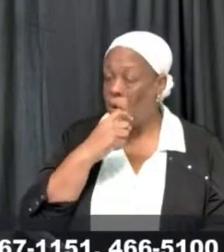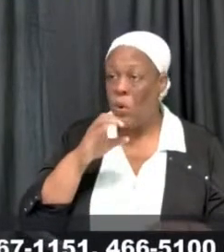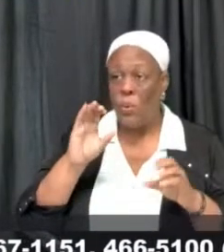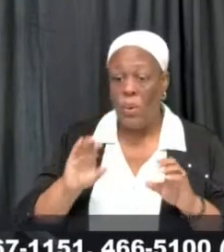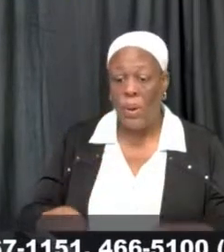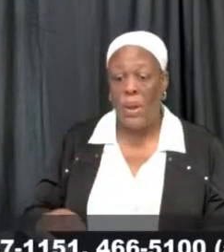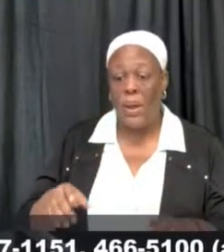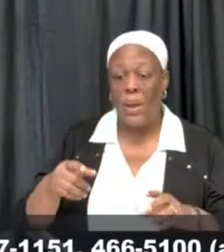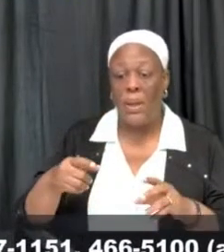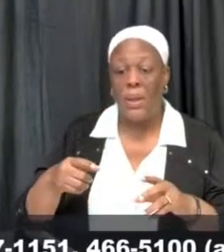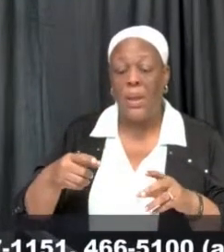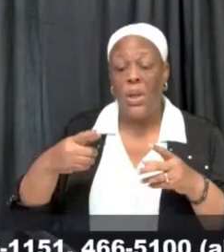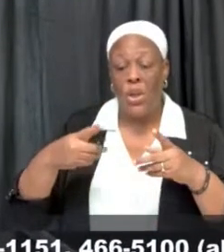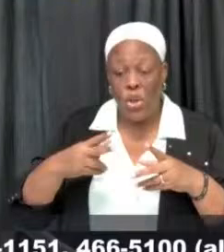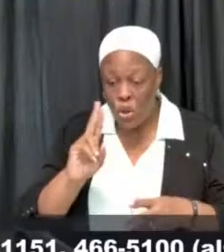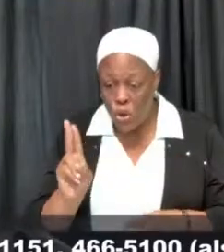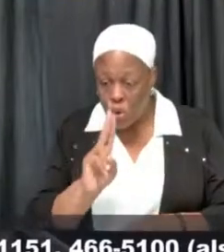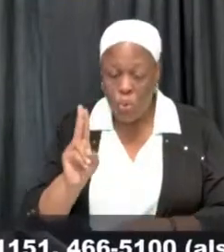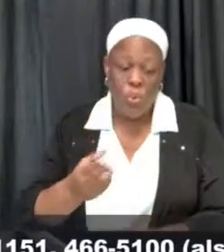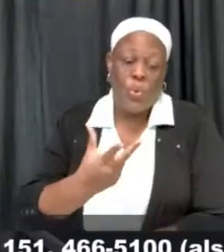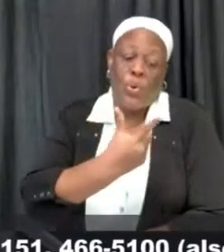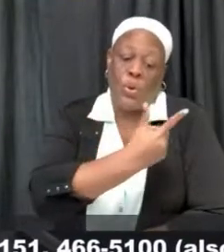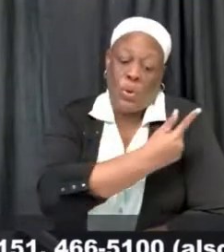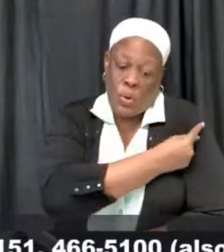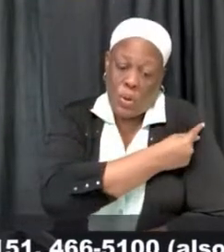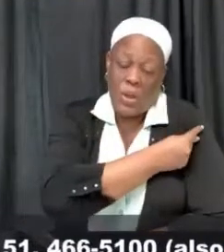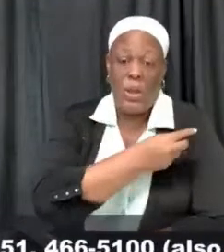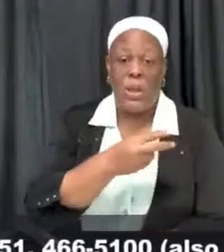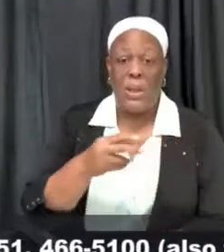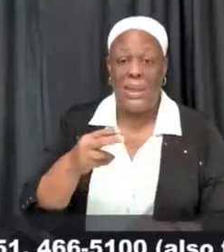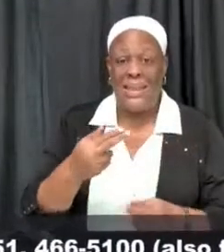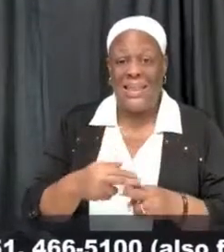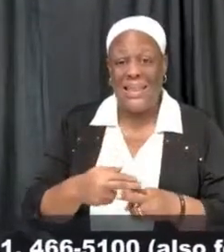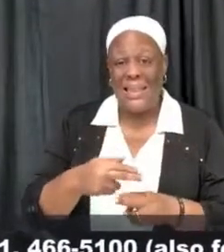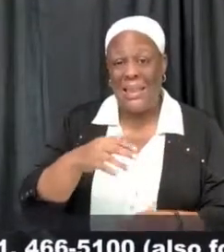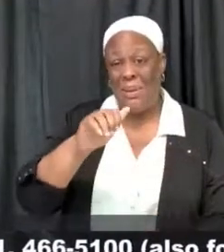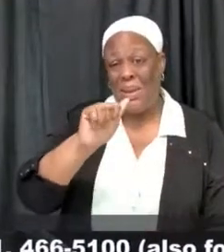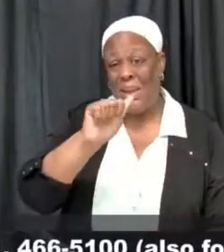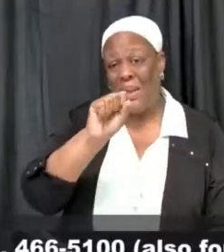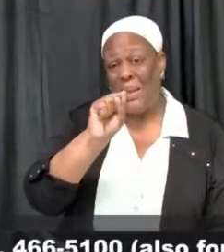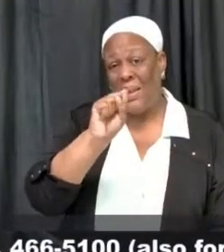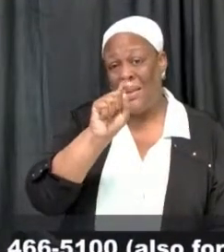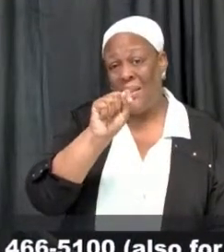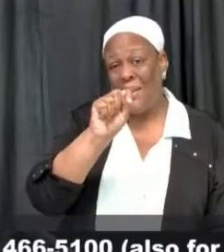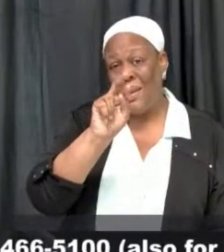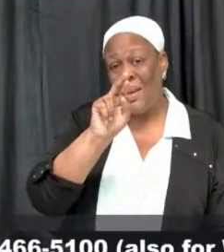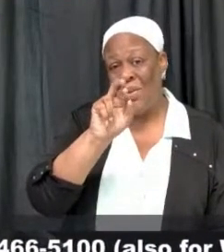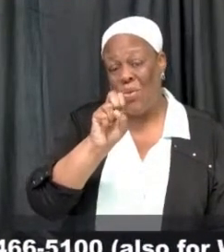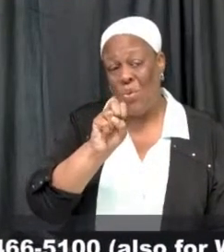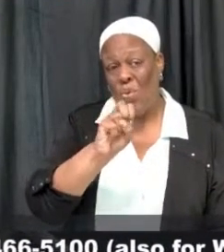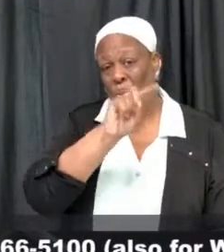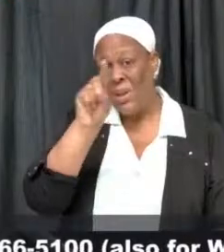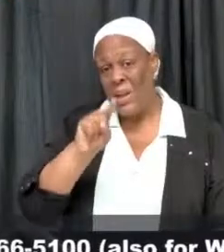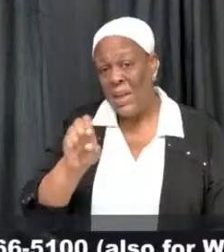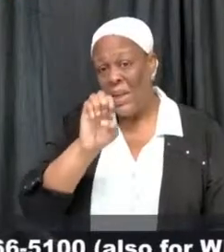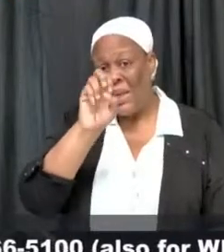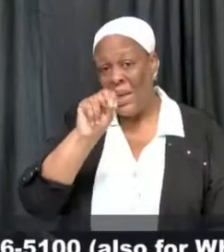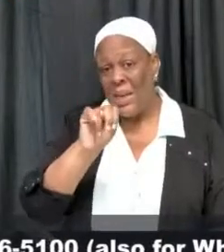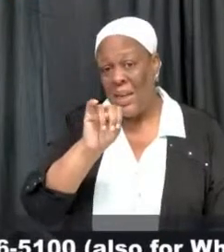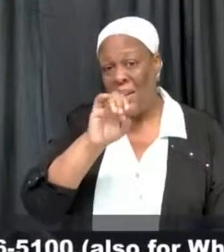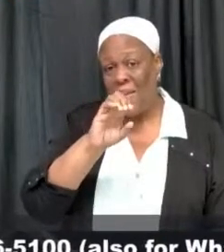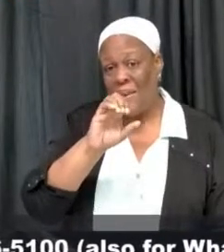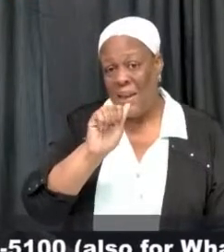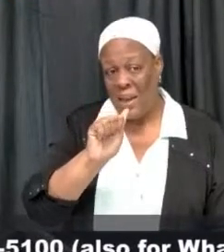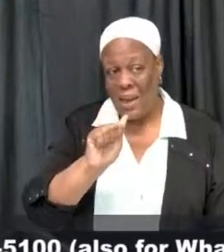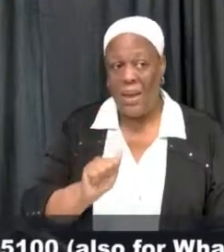administering of the AstraZeneca vaccine since early 2021. It must be highlighted that